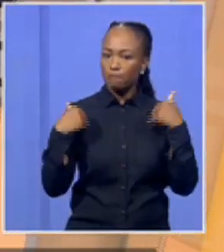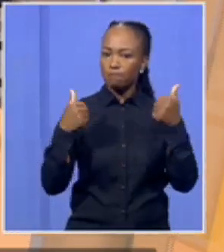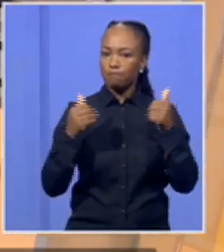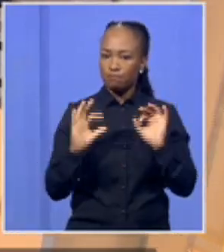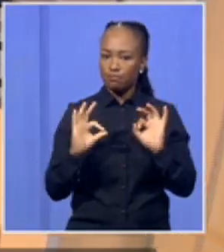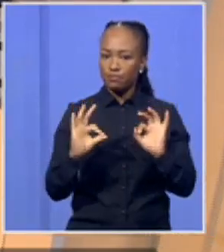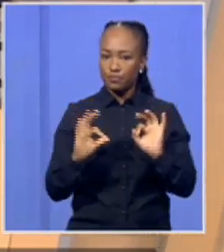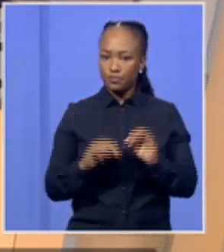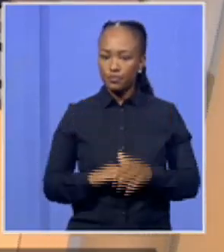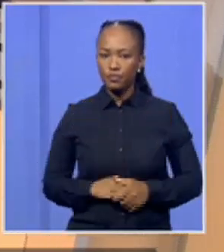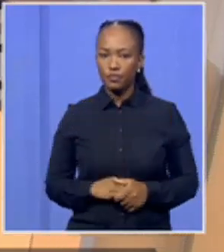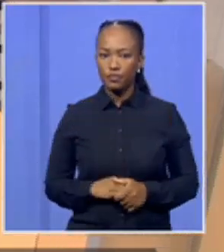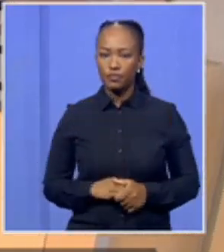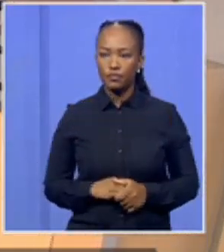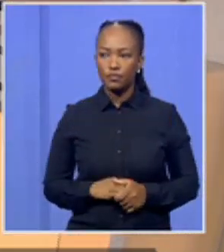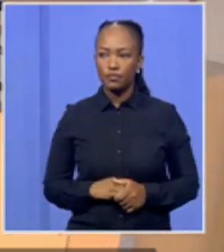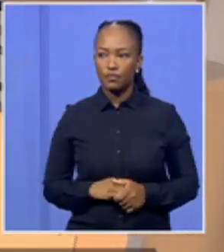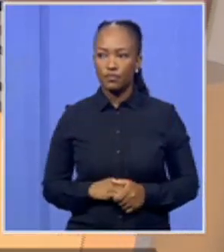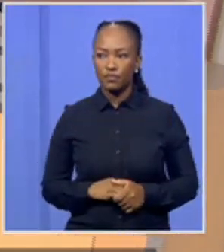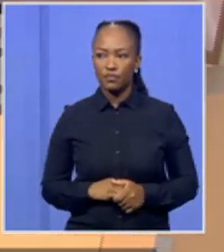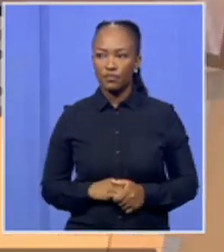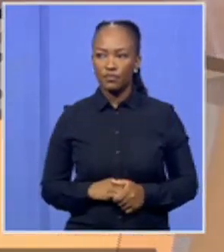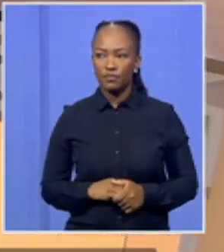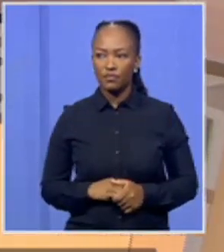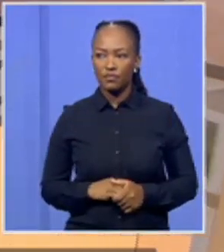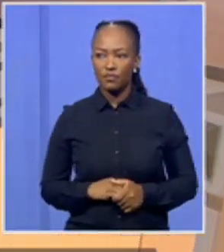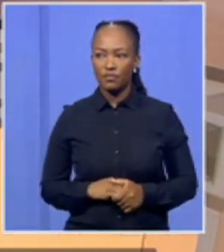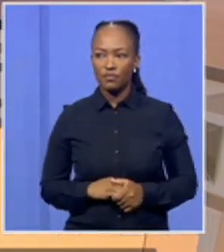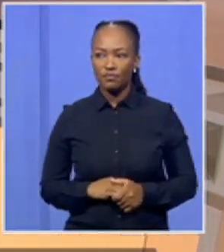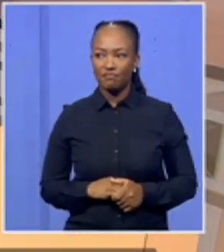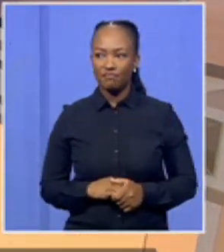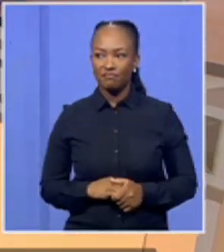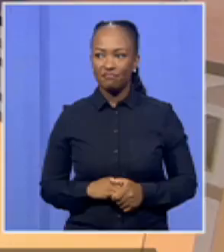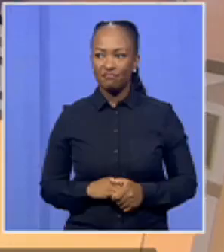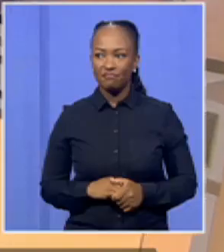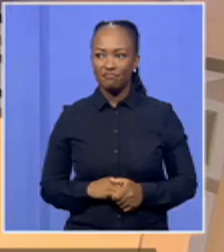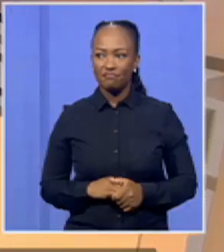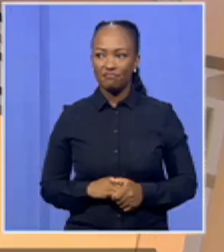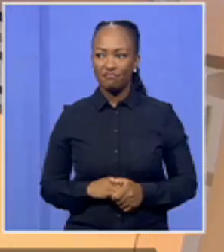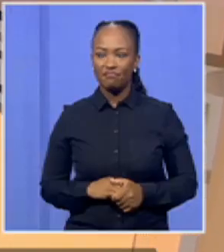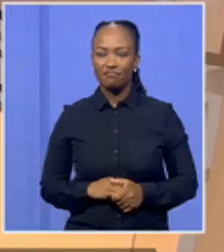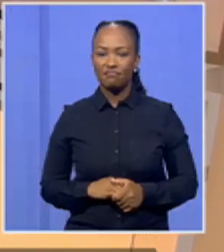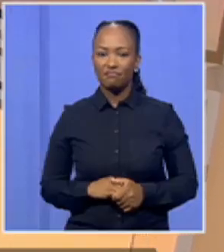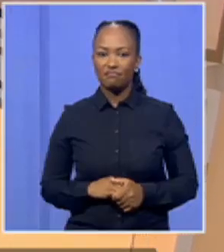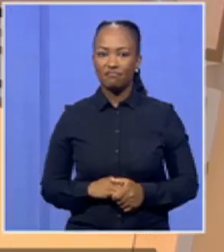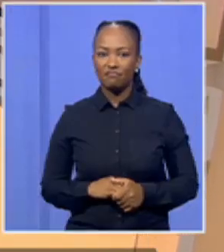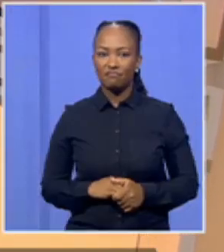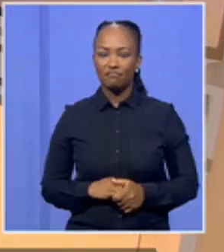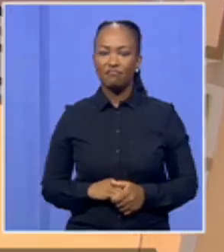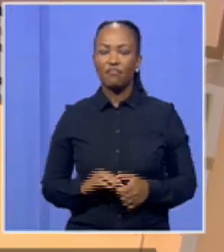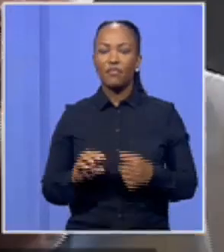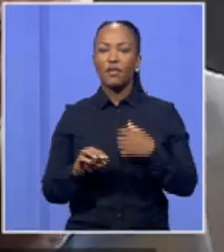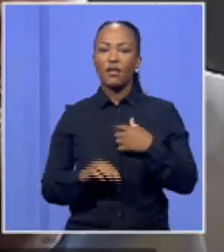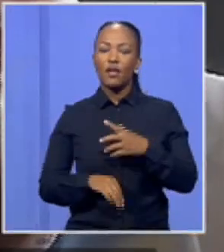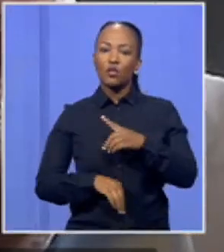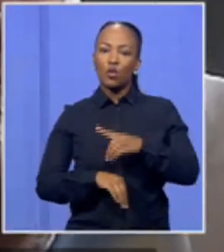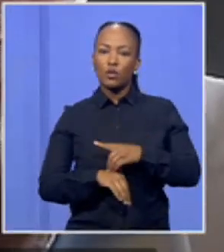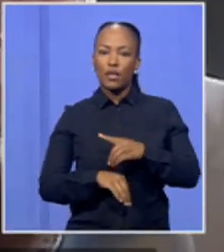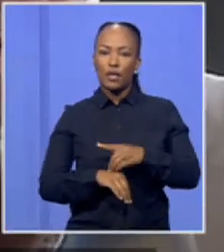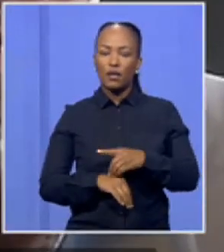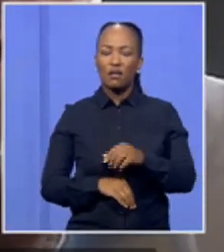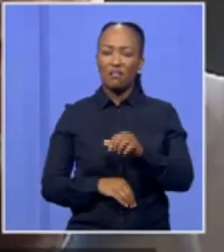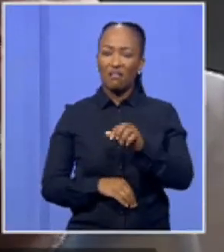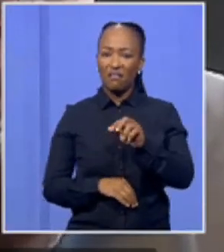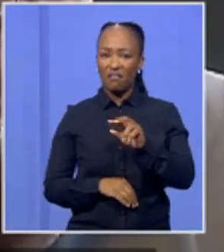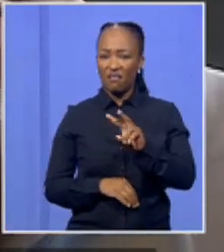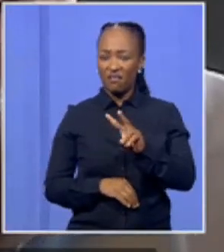Or shall I answer maybe the question? I'm sorry. Yeah, my name is Dr. Guillaume Rzewuski, and yeah, actually supplements play